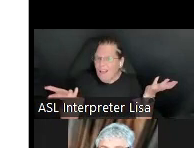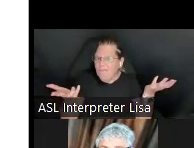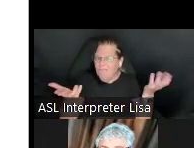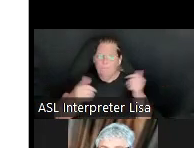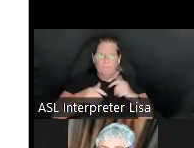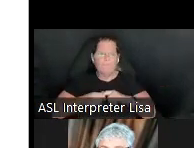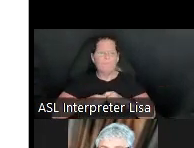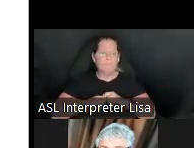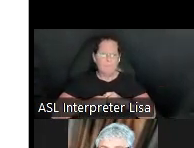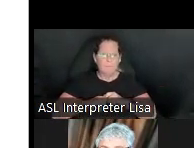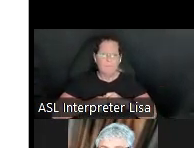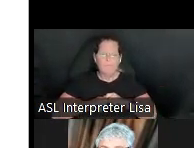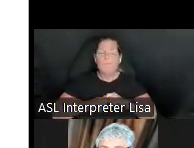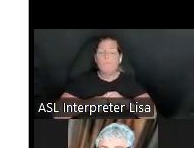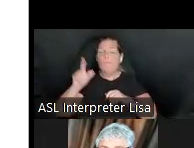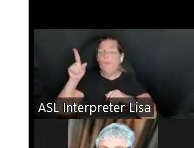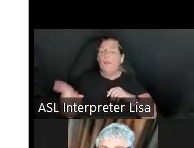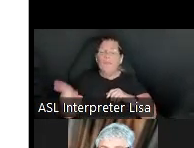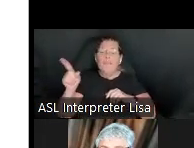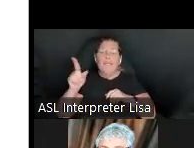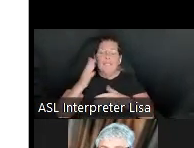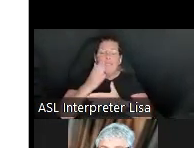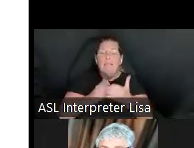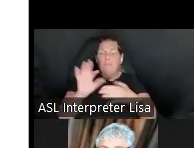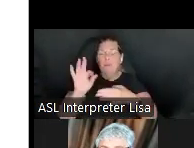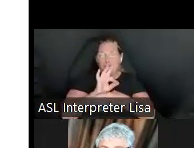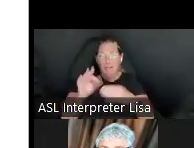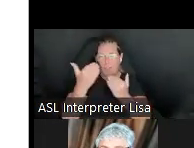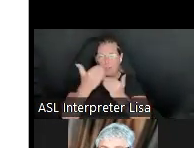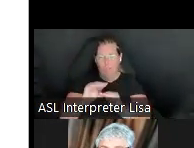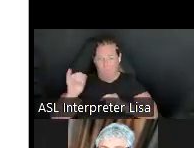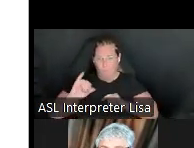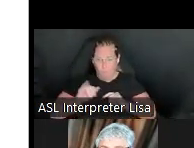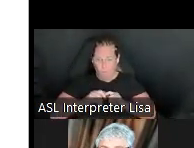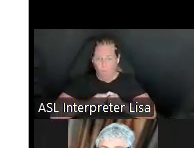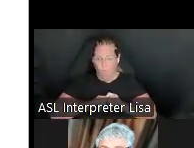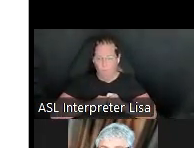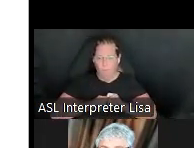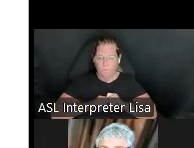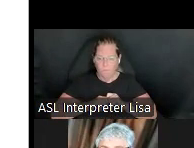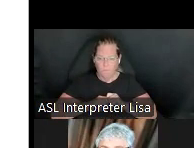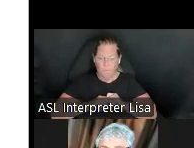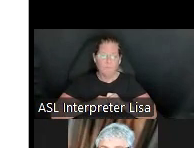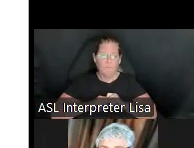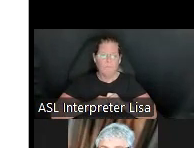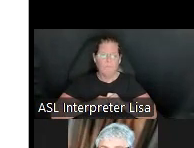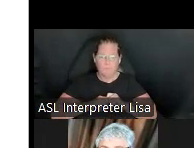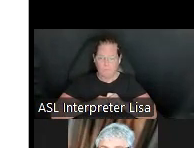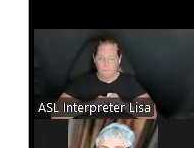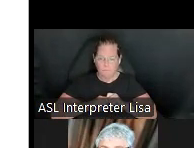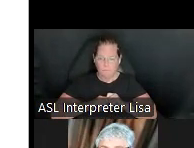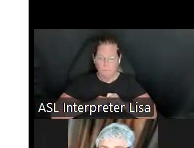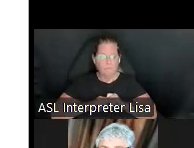These are also some of the functional limitations that we may see with people who want to return to work